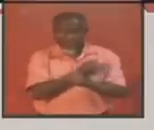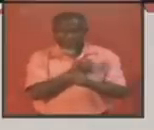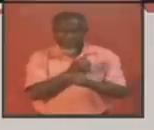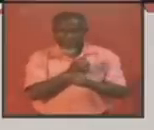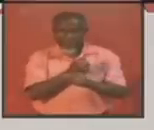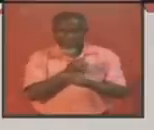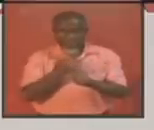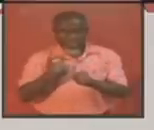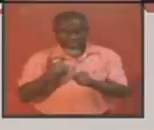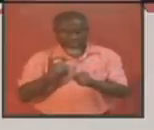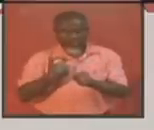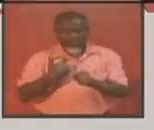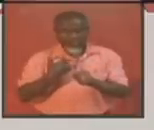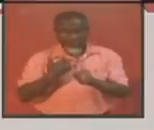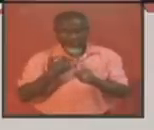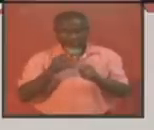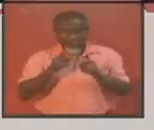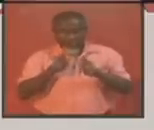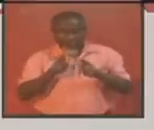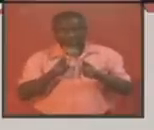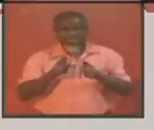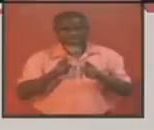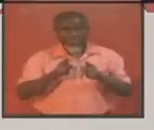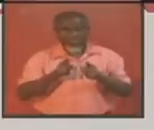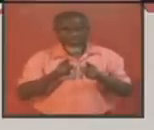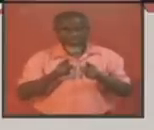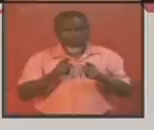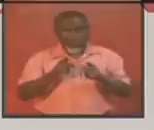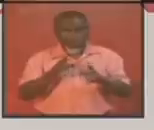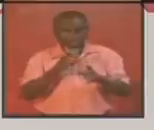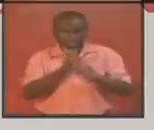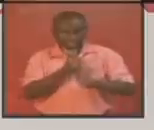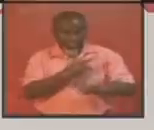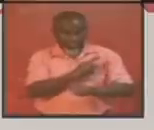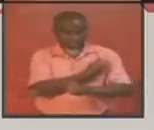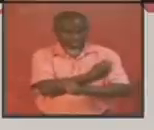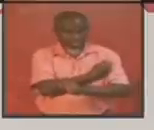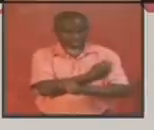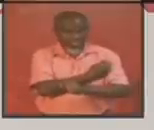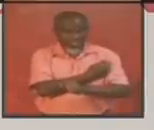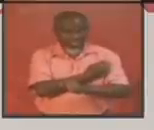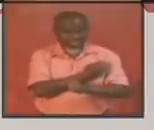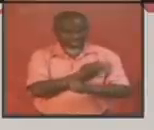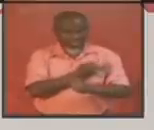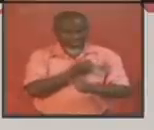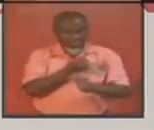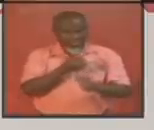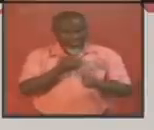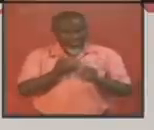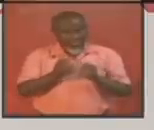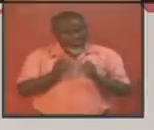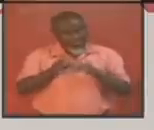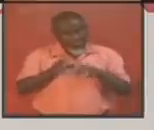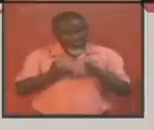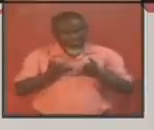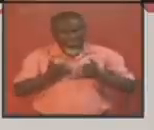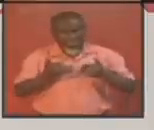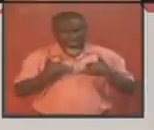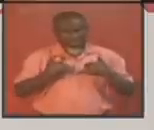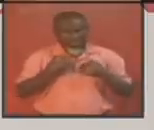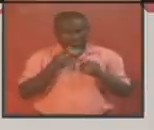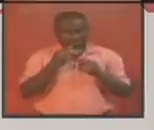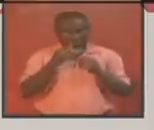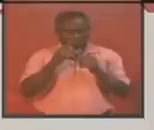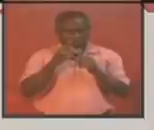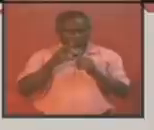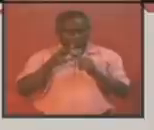who actually have the vaccine have a decreased likelihood of having the virus in your nasopharynx based on swabs that were taken during the trial. So that